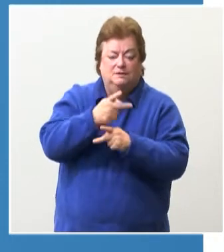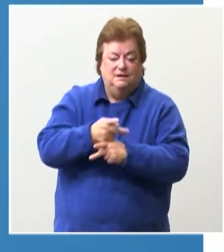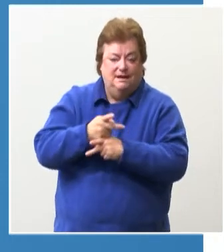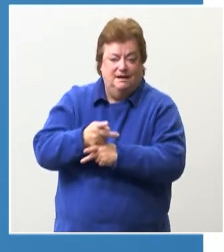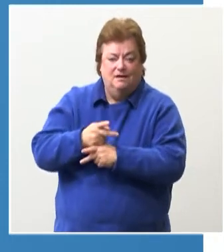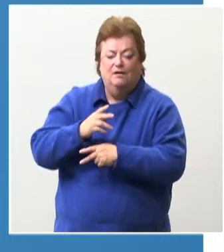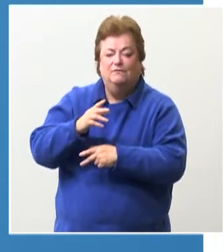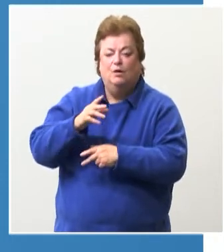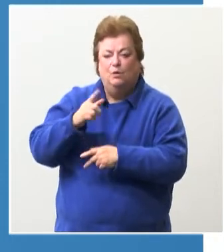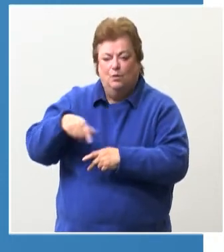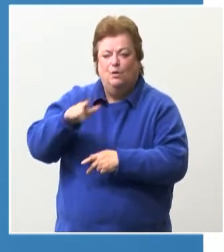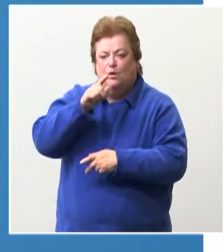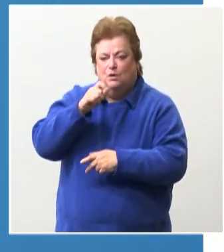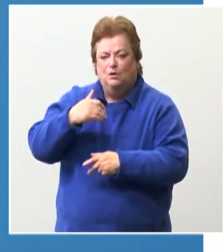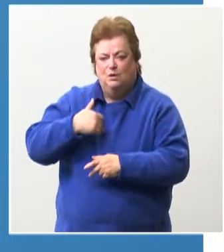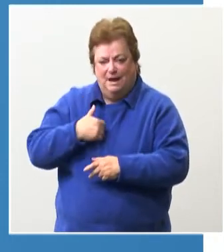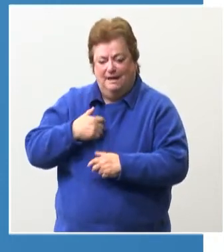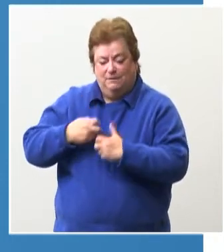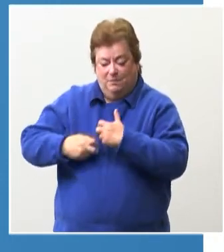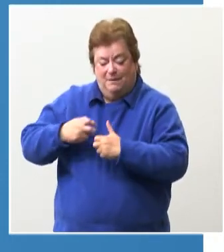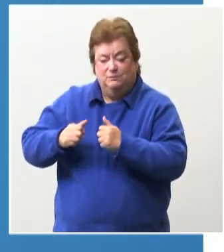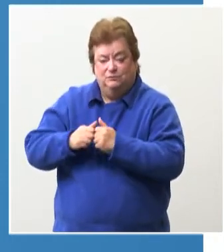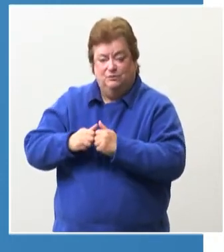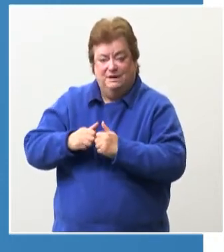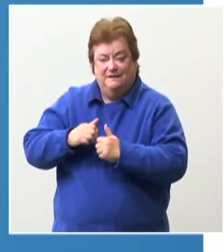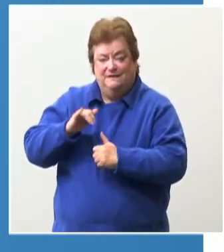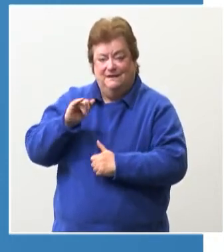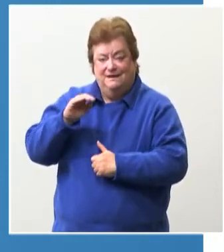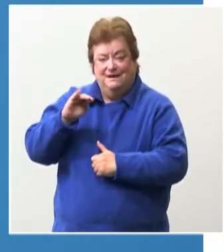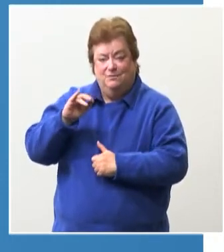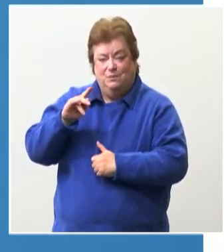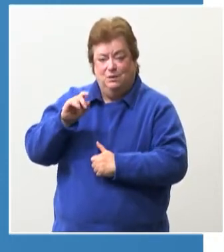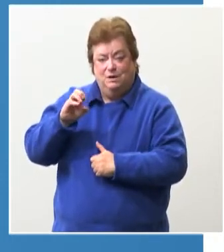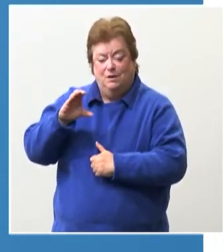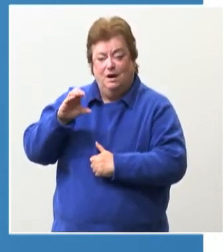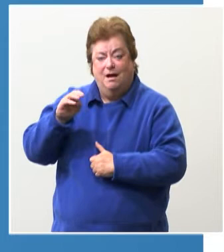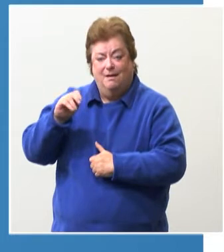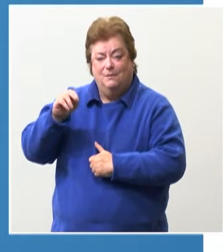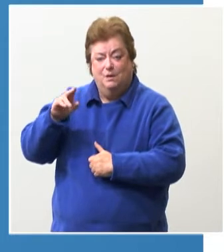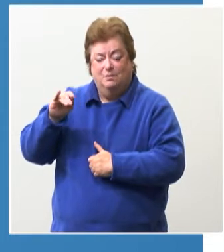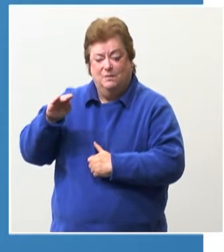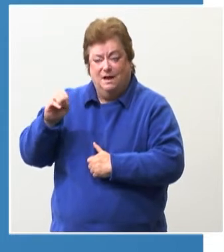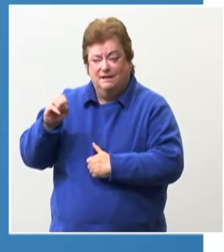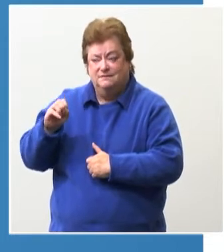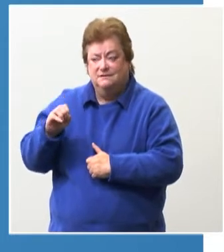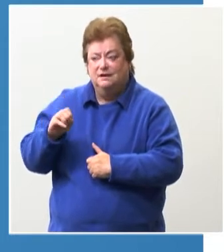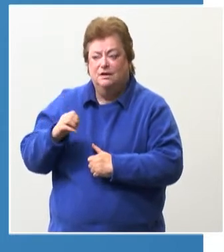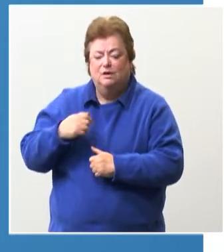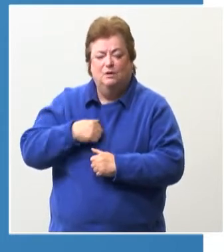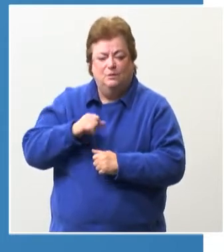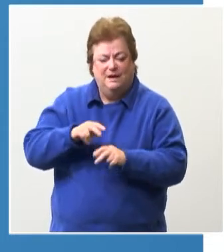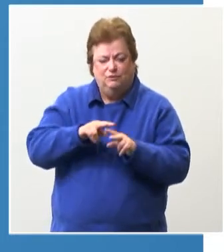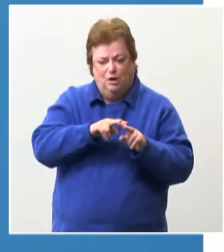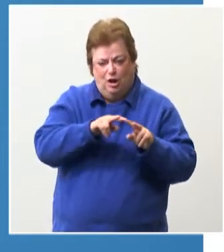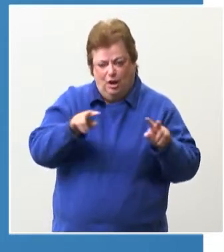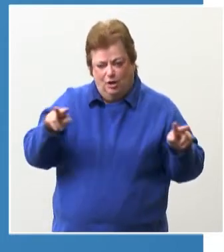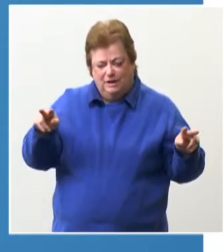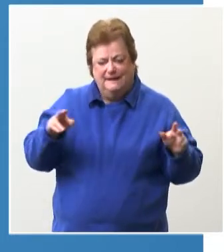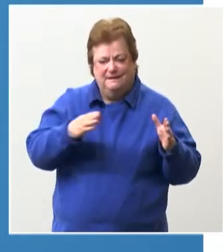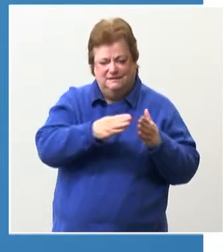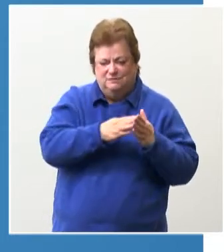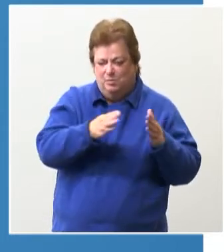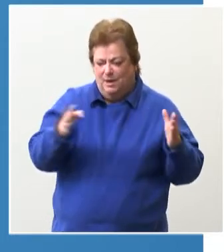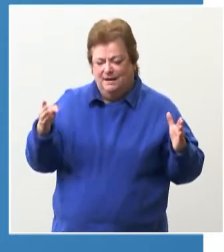immunocompromised folks. The only way we take care of that is if we can in fact decline the whole spread across the whole community,